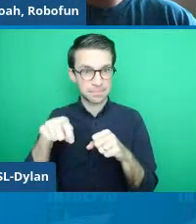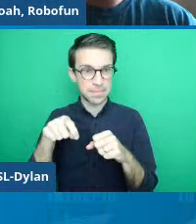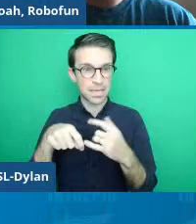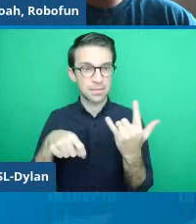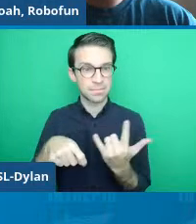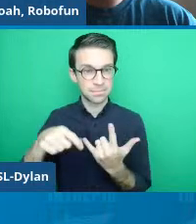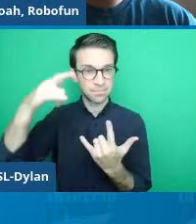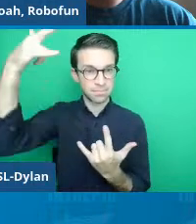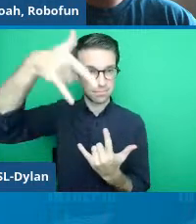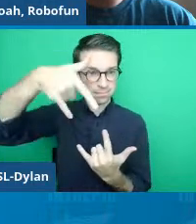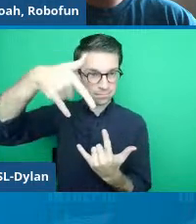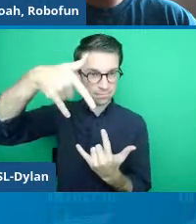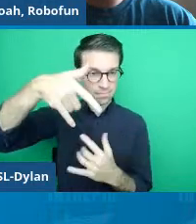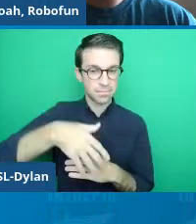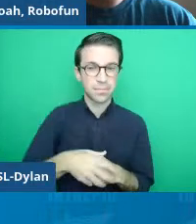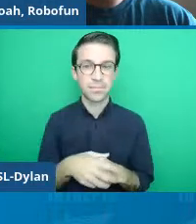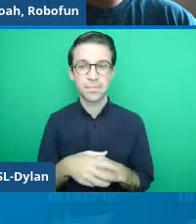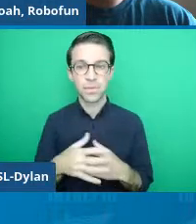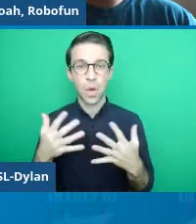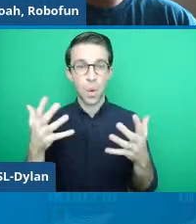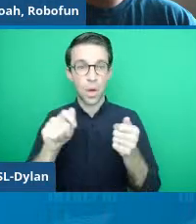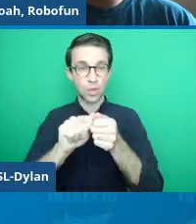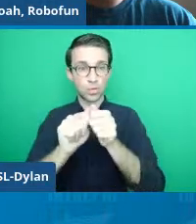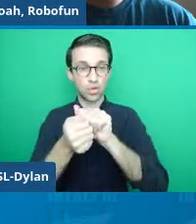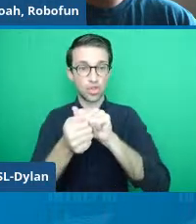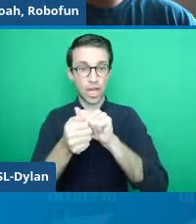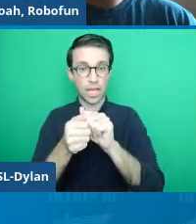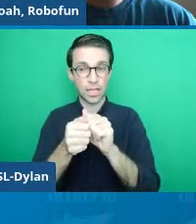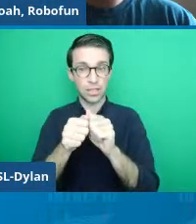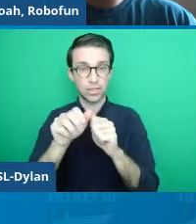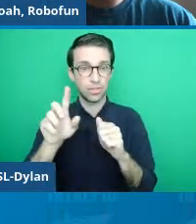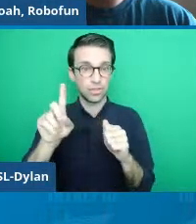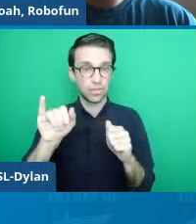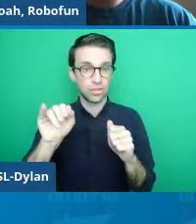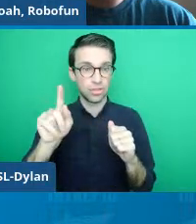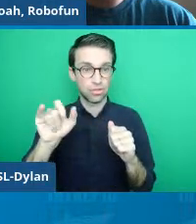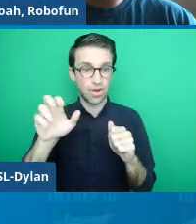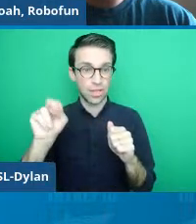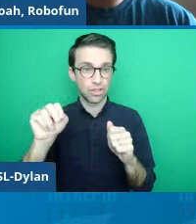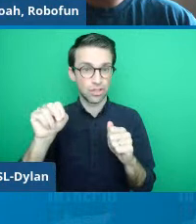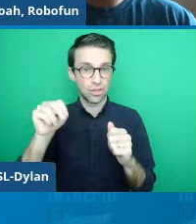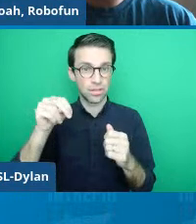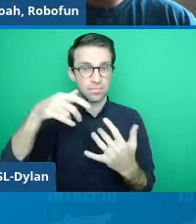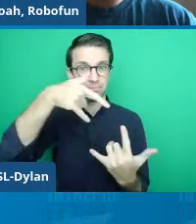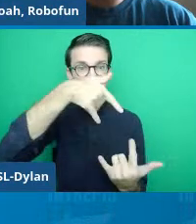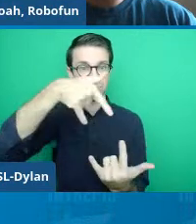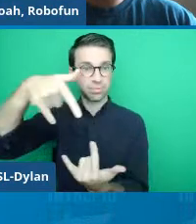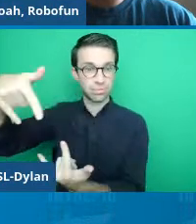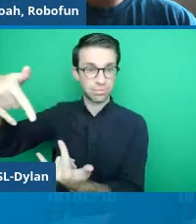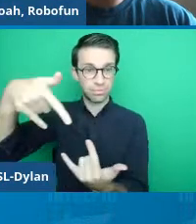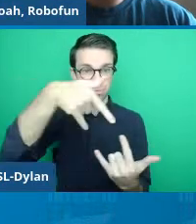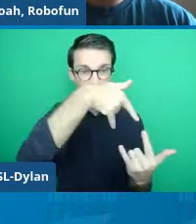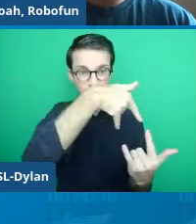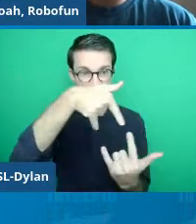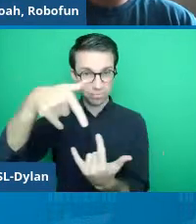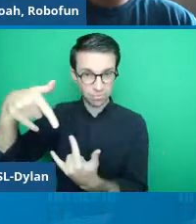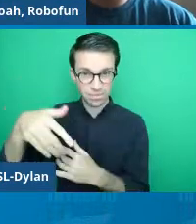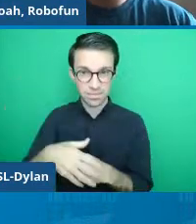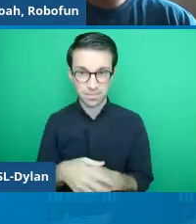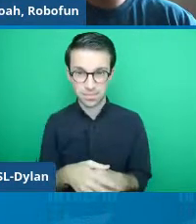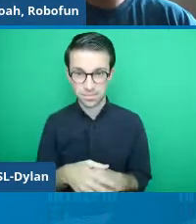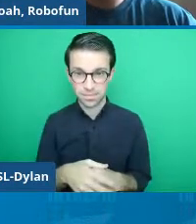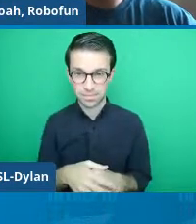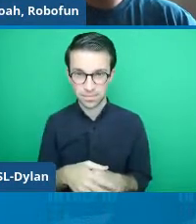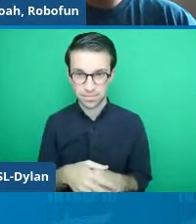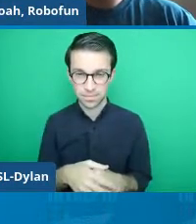reverse his direction. There we go. Put him up top, put this